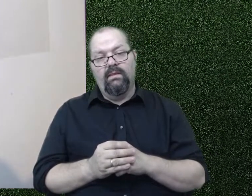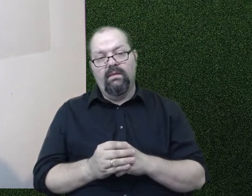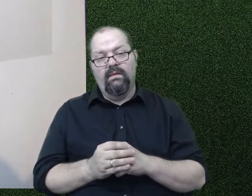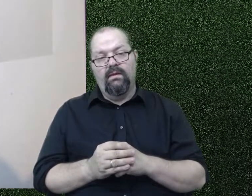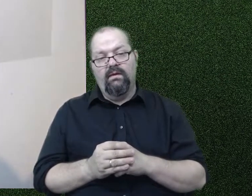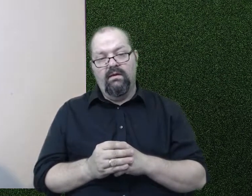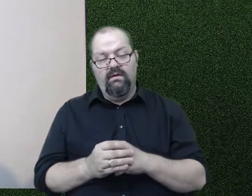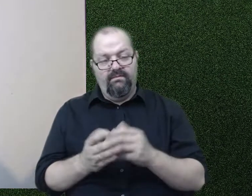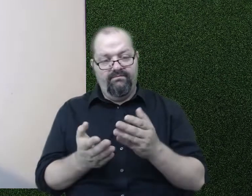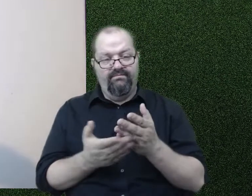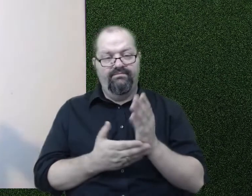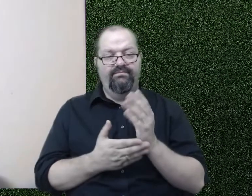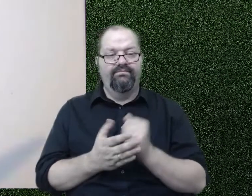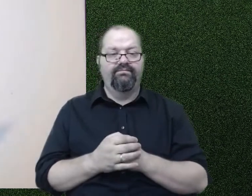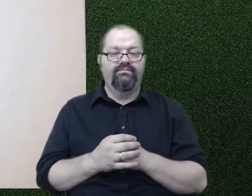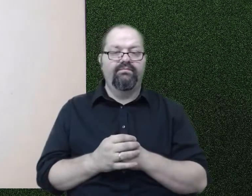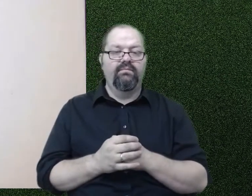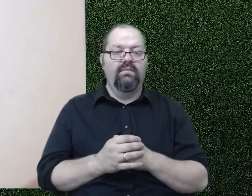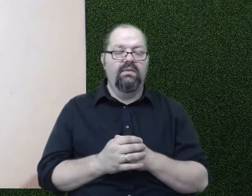All right.